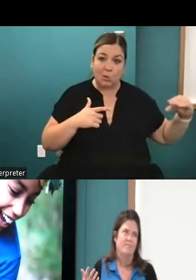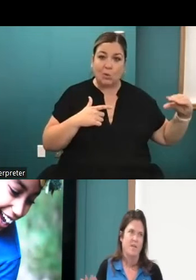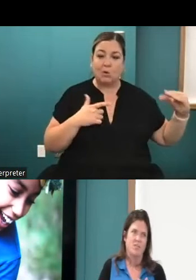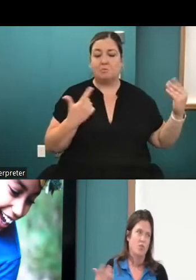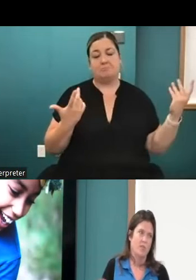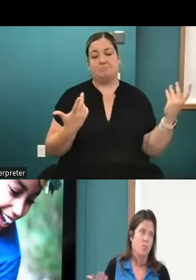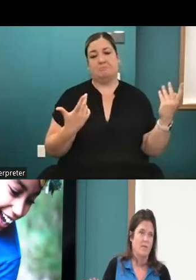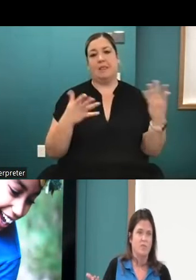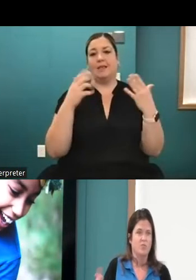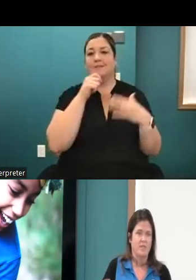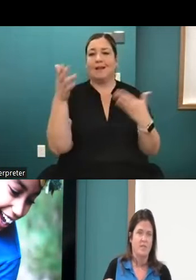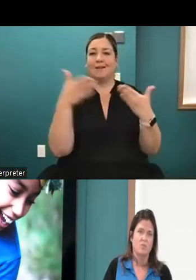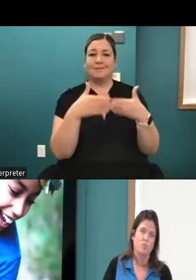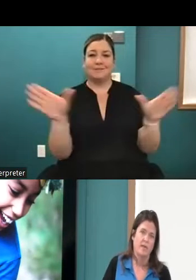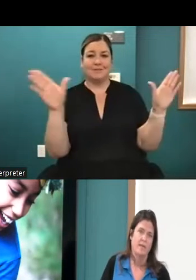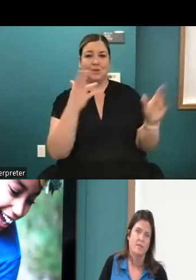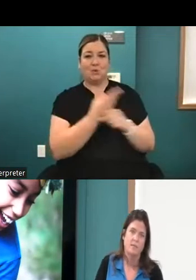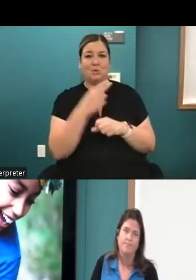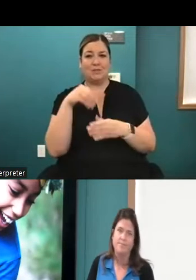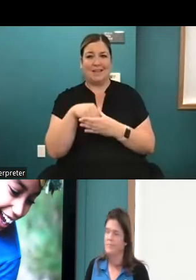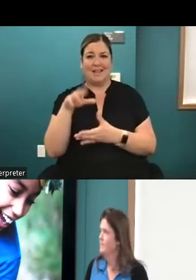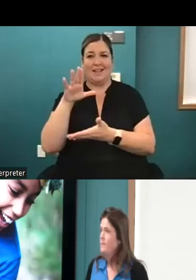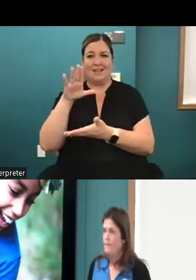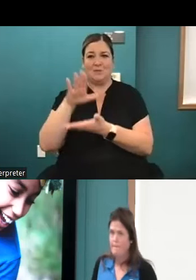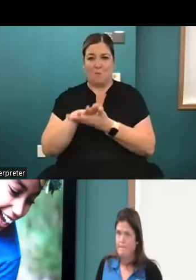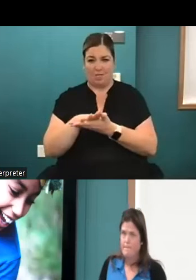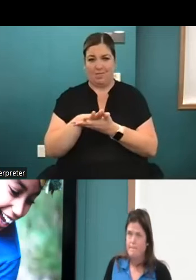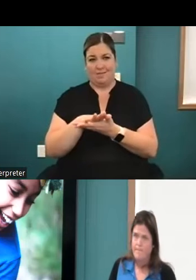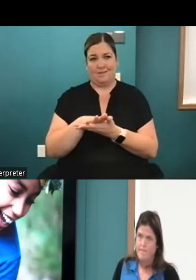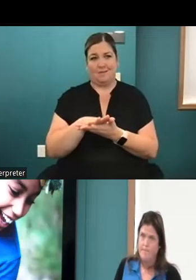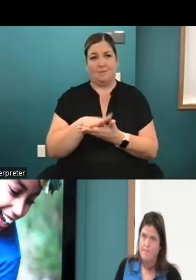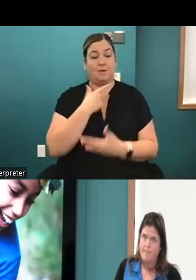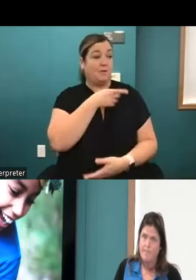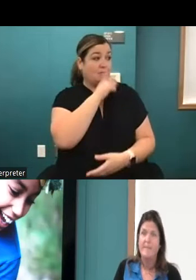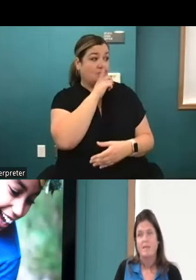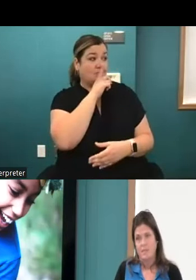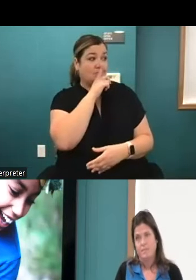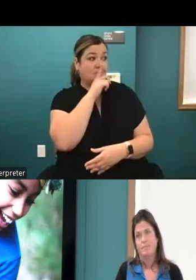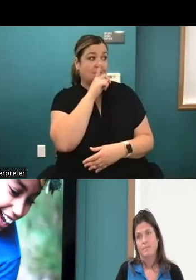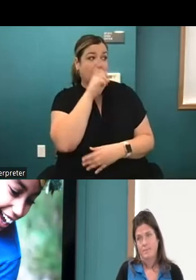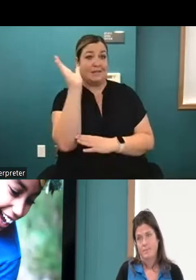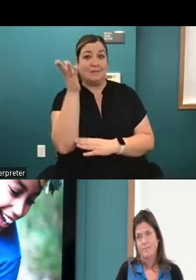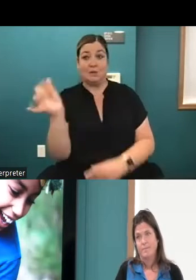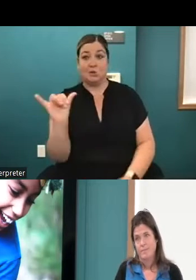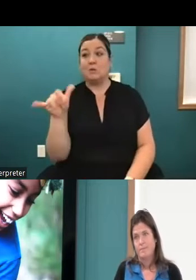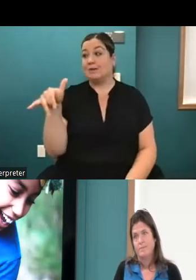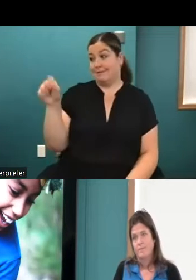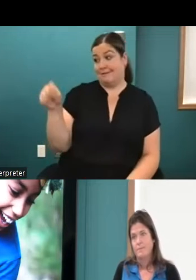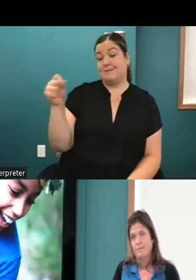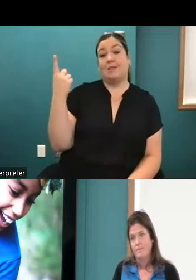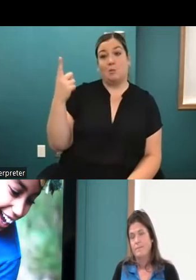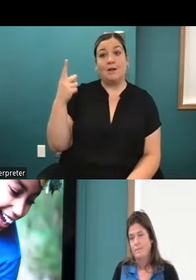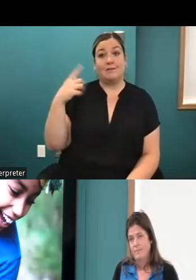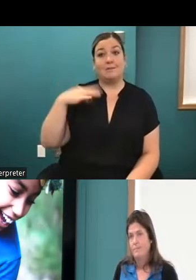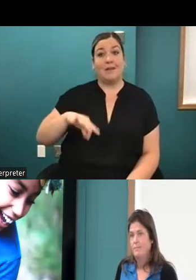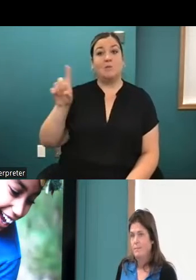that's not generally the ones they're using in the school settings. But you can mute the speaker as well, Yes. which is one of the benefits for older